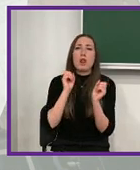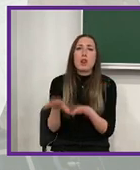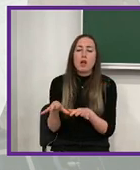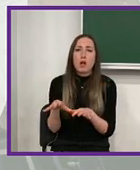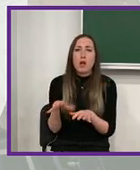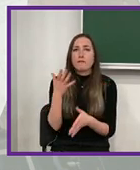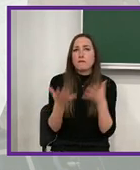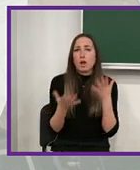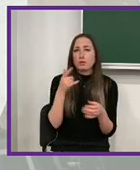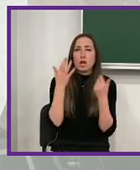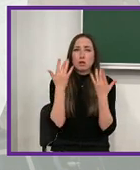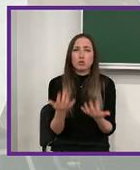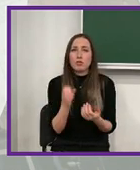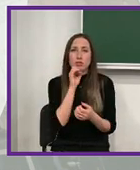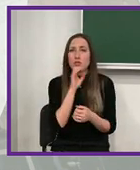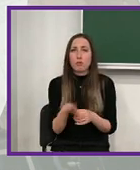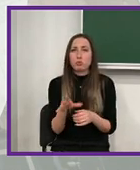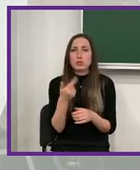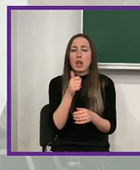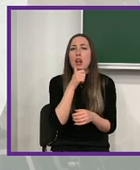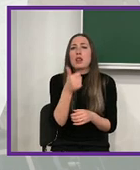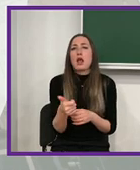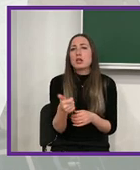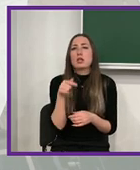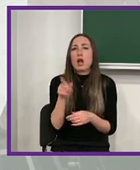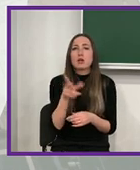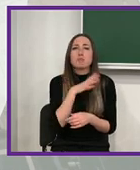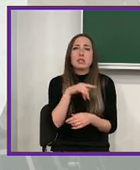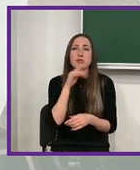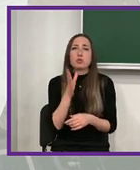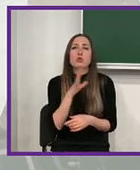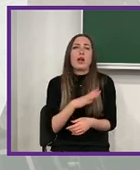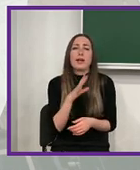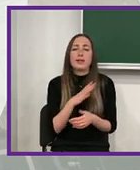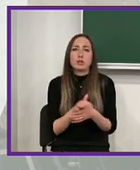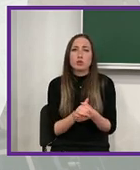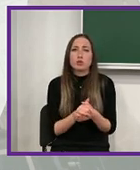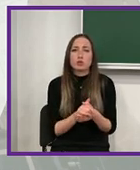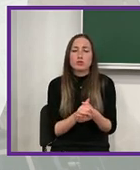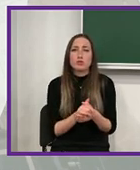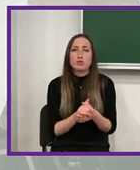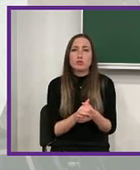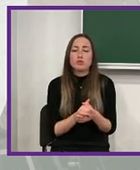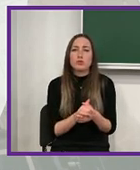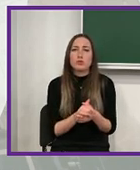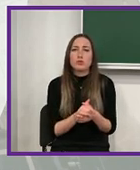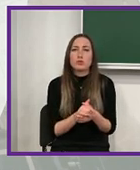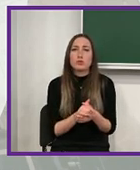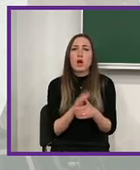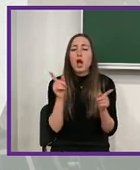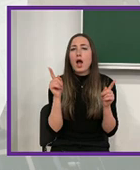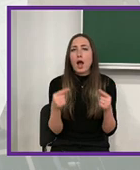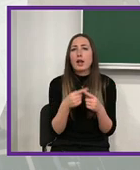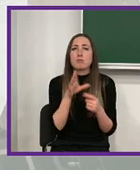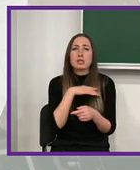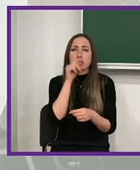not as you have expected them, and you stop halfway through or just go back, I mean, you'll lose the credibility or the level of